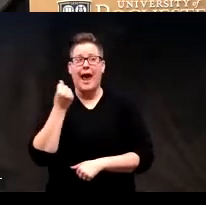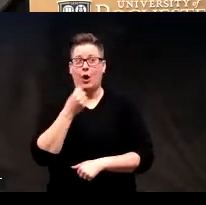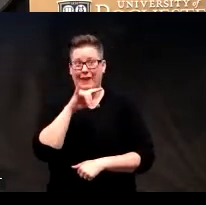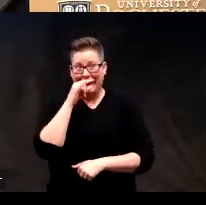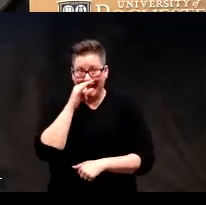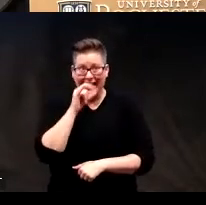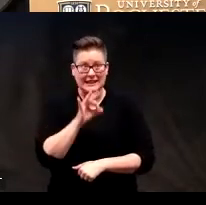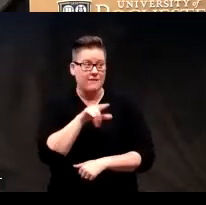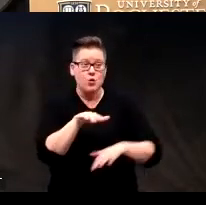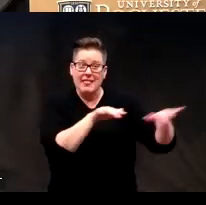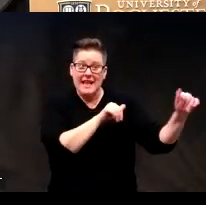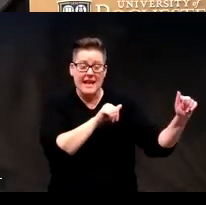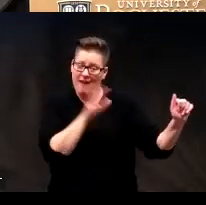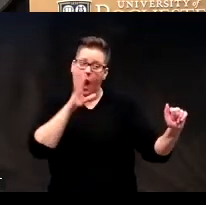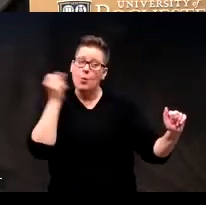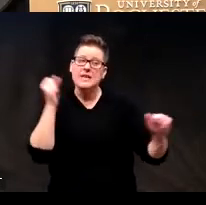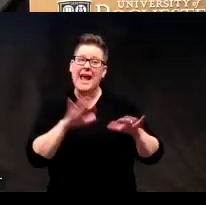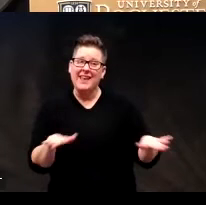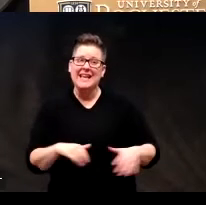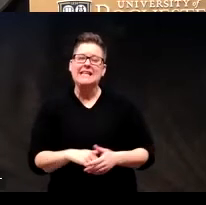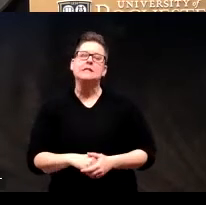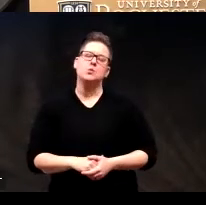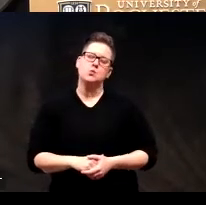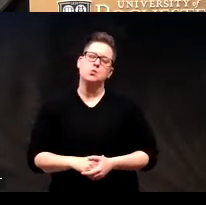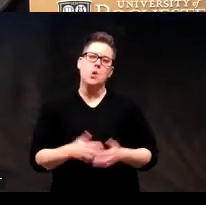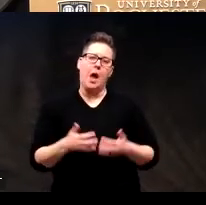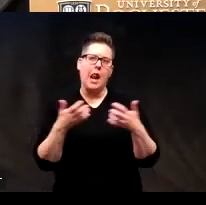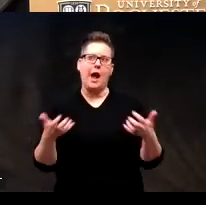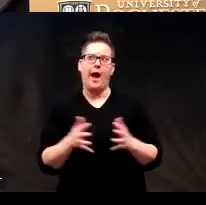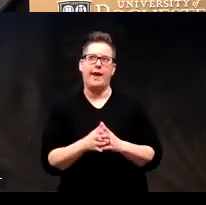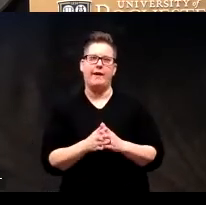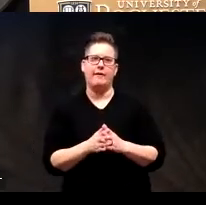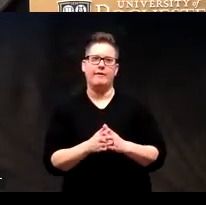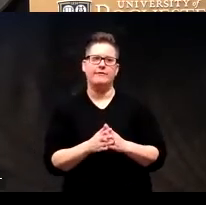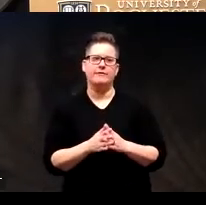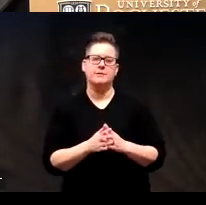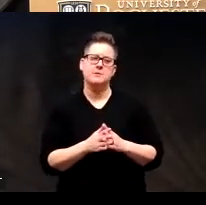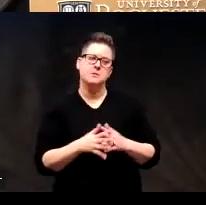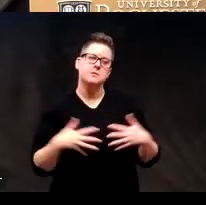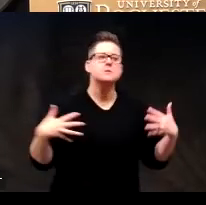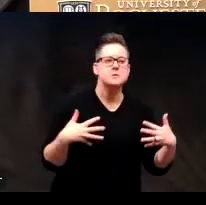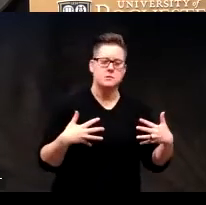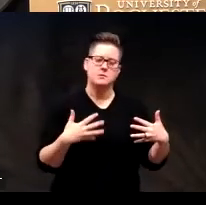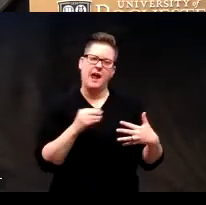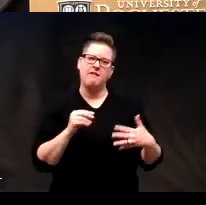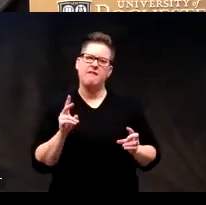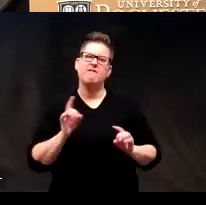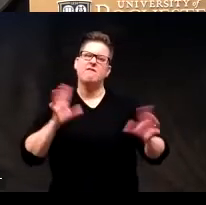from her if she left him. And really, there was a lot of intimidation and violence in the